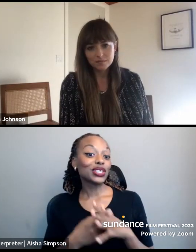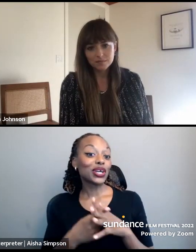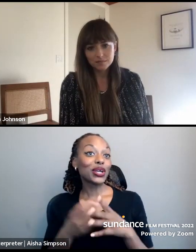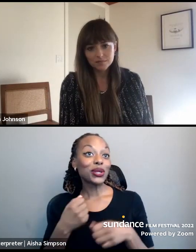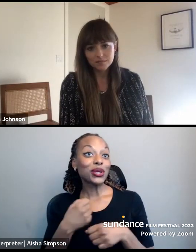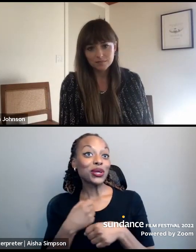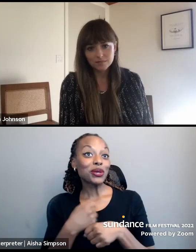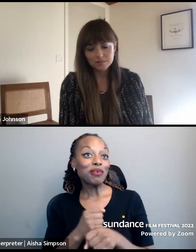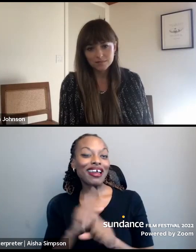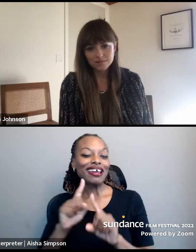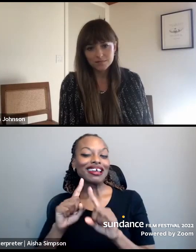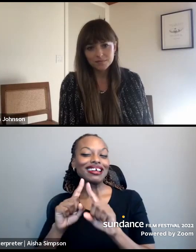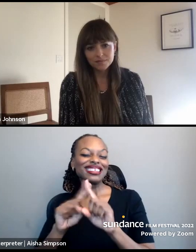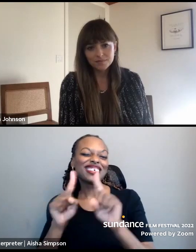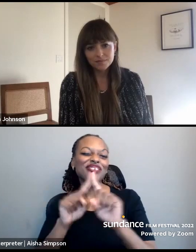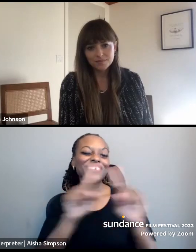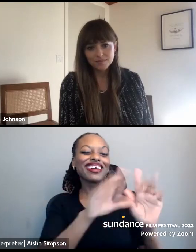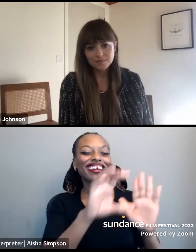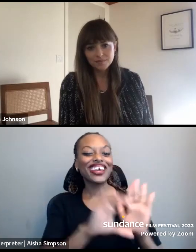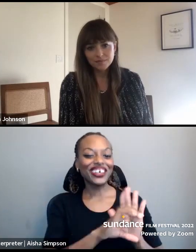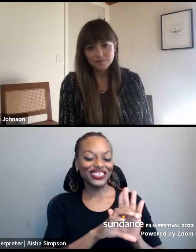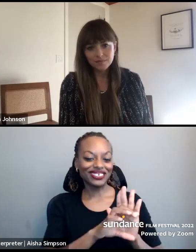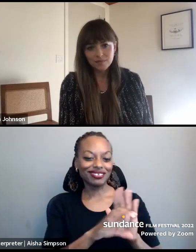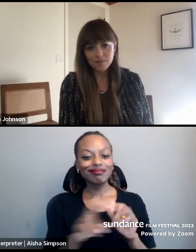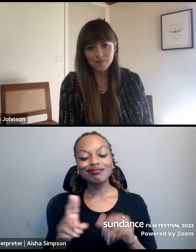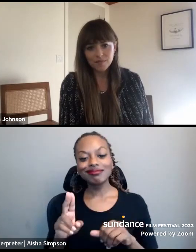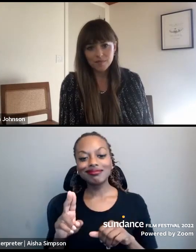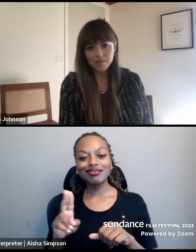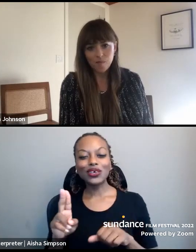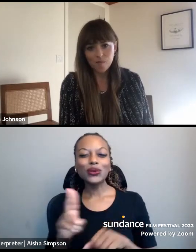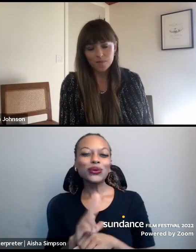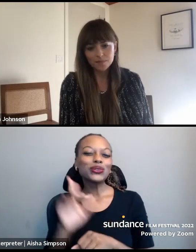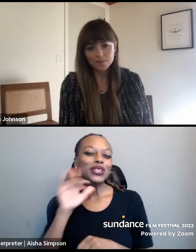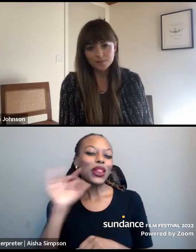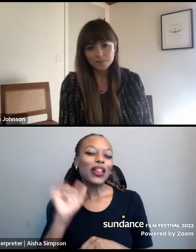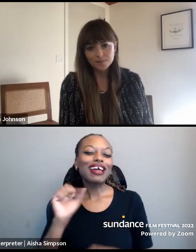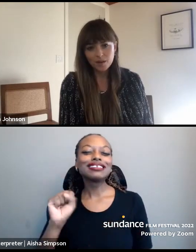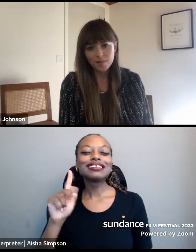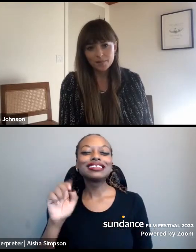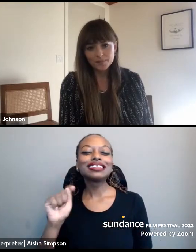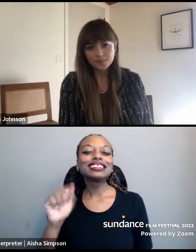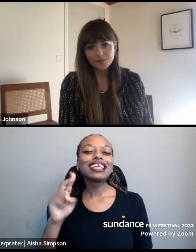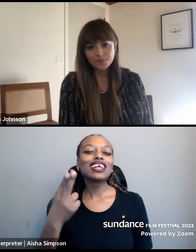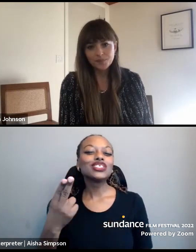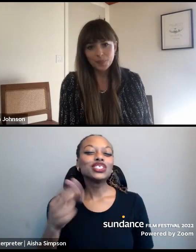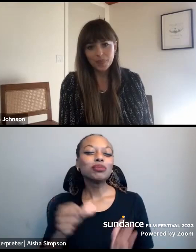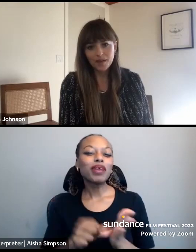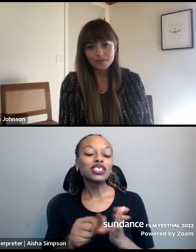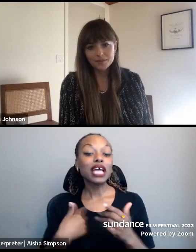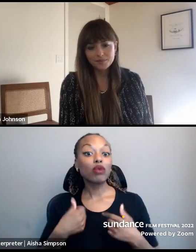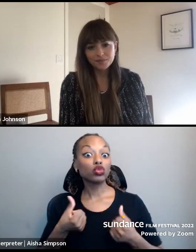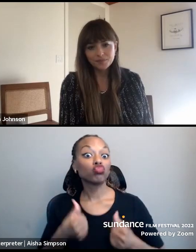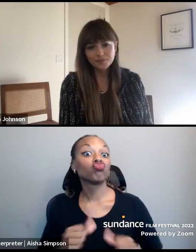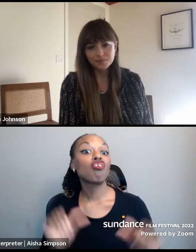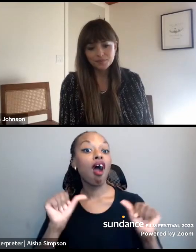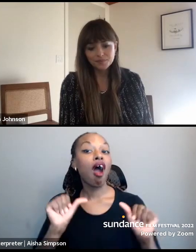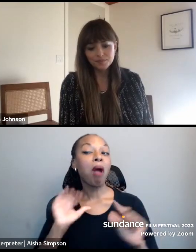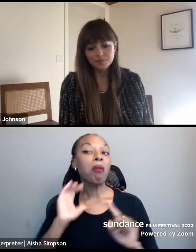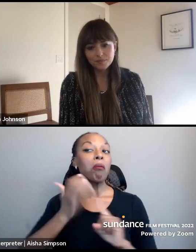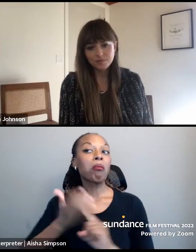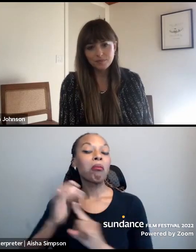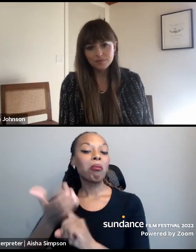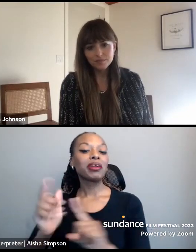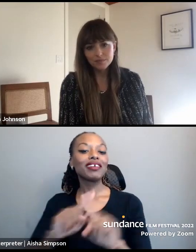mini characters. Like I would use it on like a sketch, my page, like a sketch page where I would try different characters